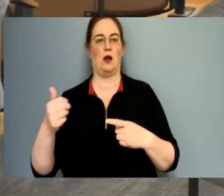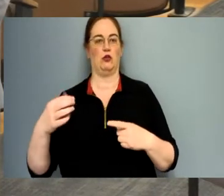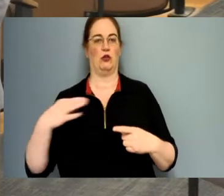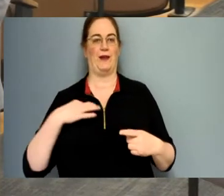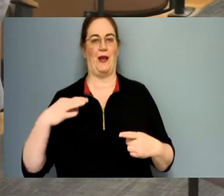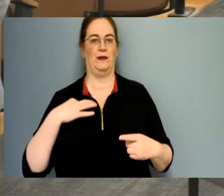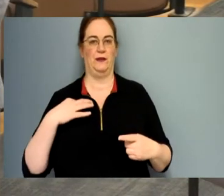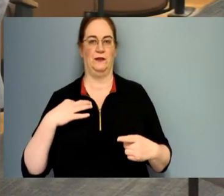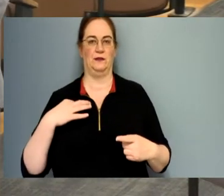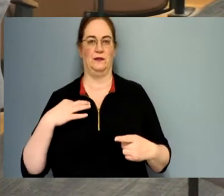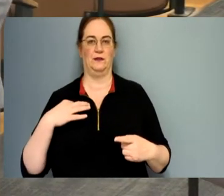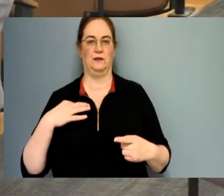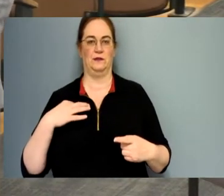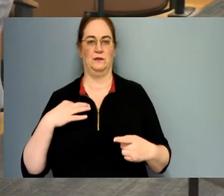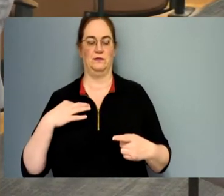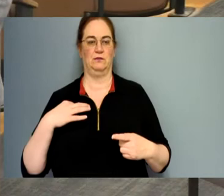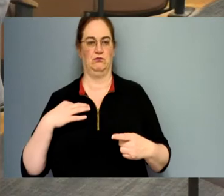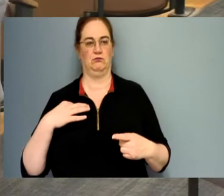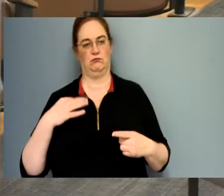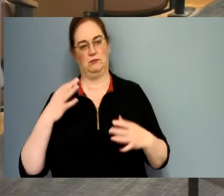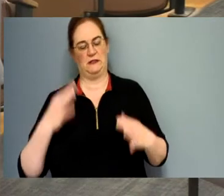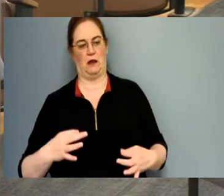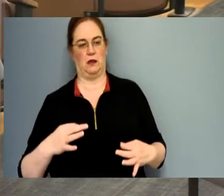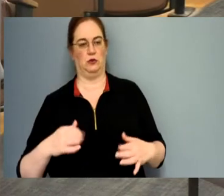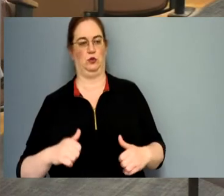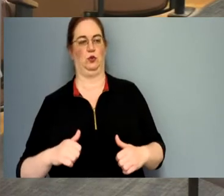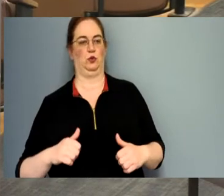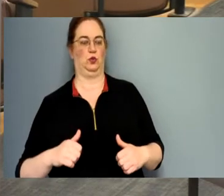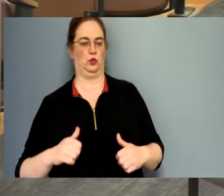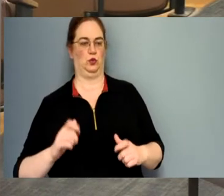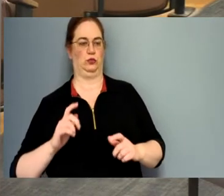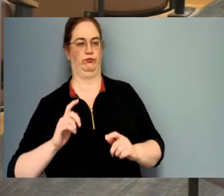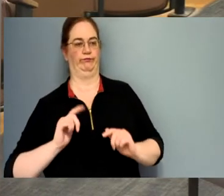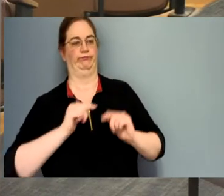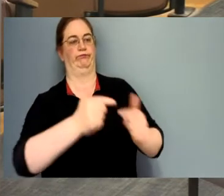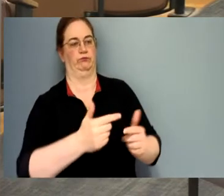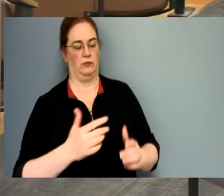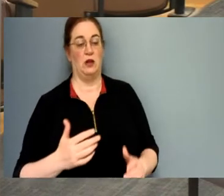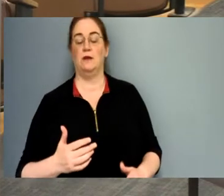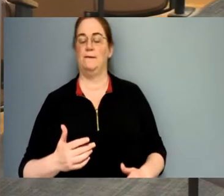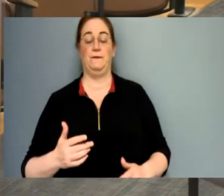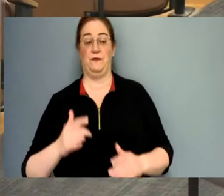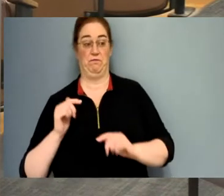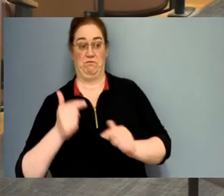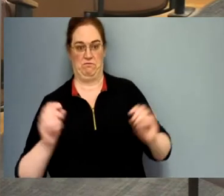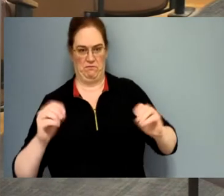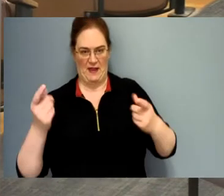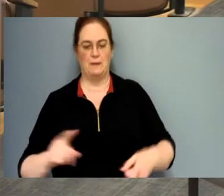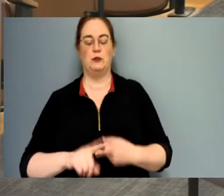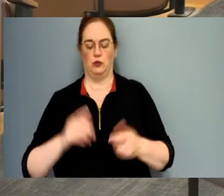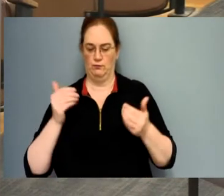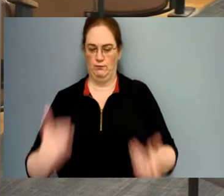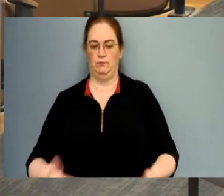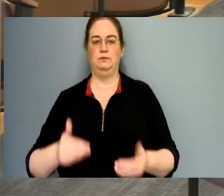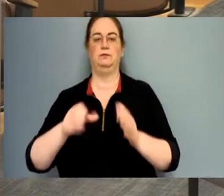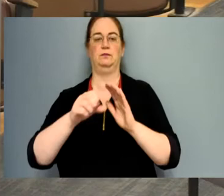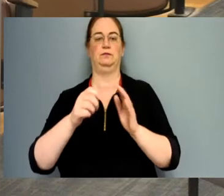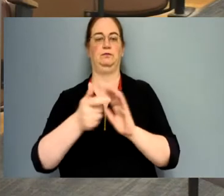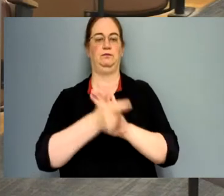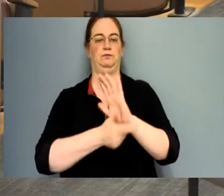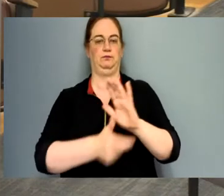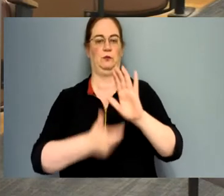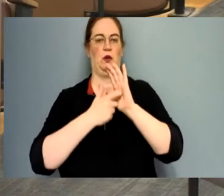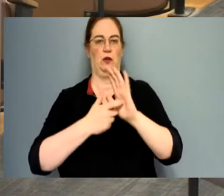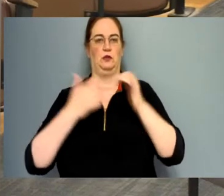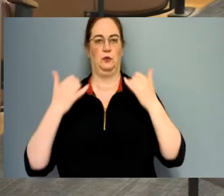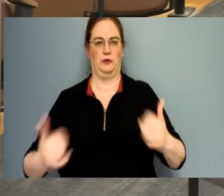candidate decides they don't want to go through with it. That did not happen, so we're statutorily mandated by today